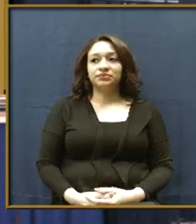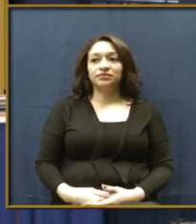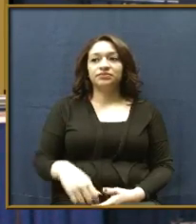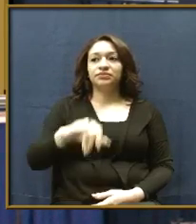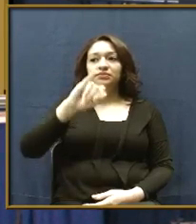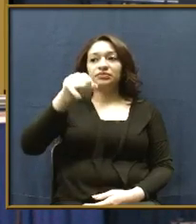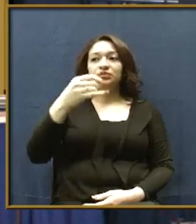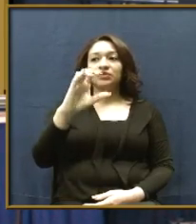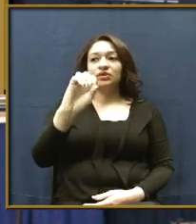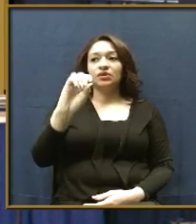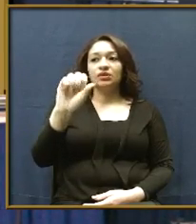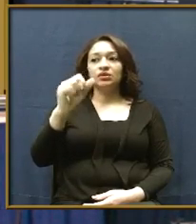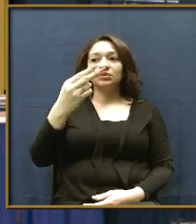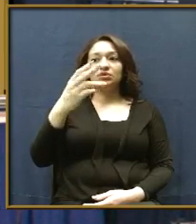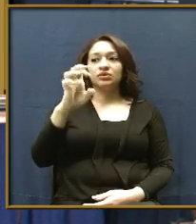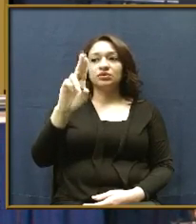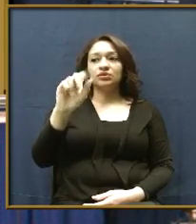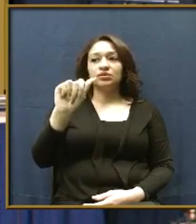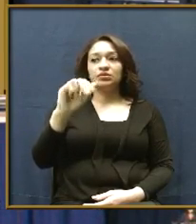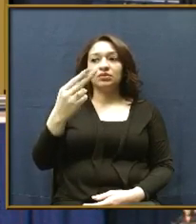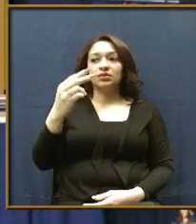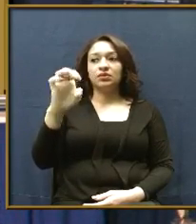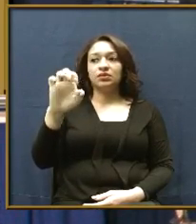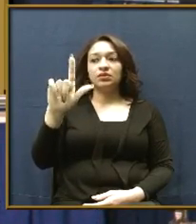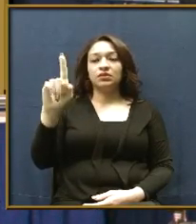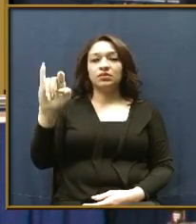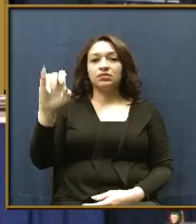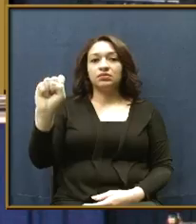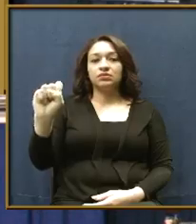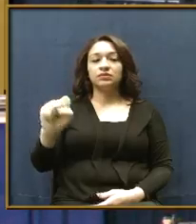Joshua Logan Ellis.